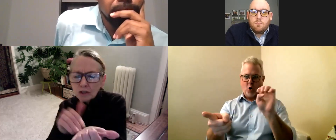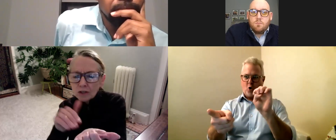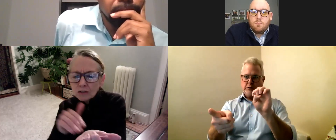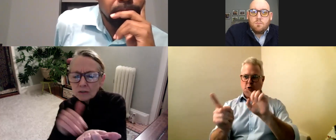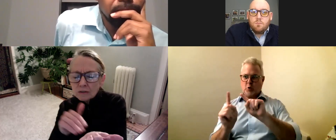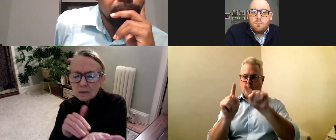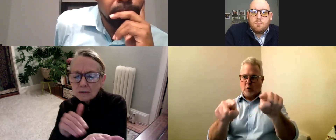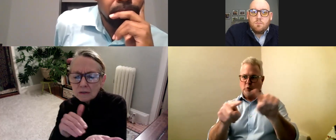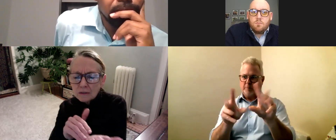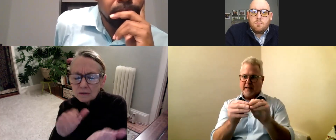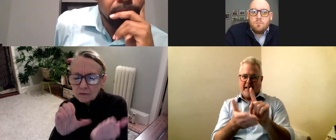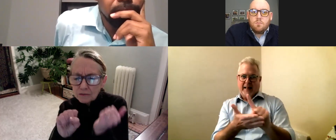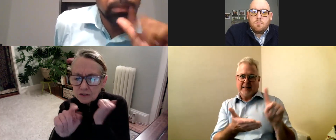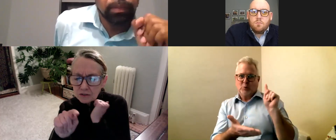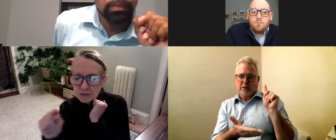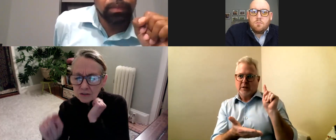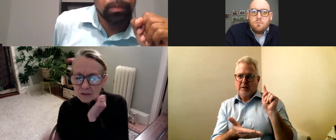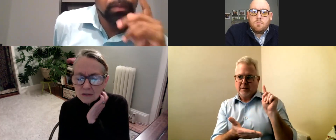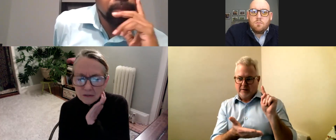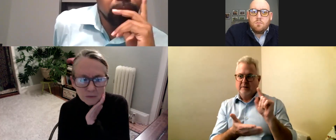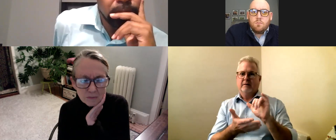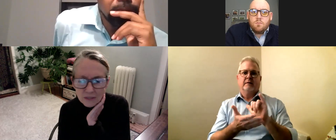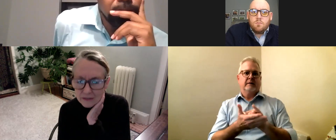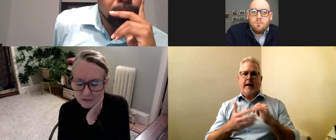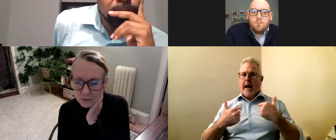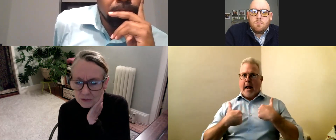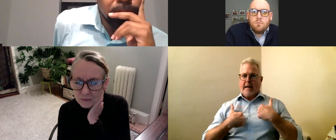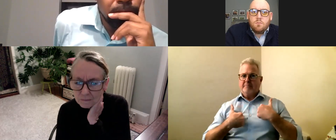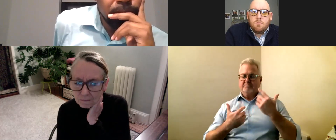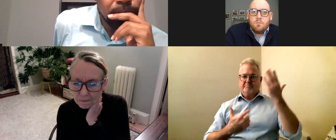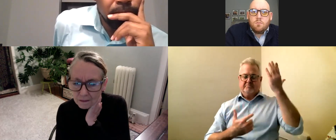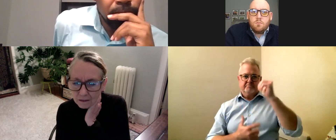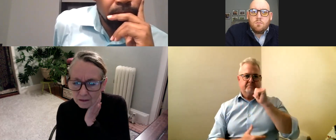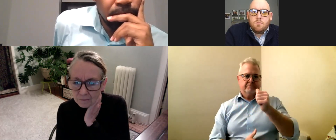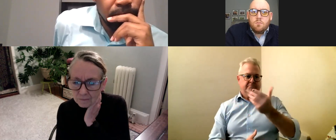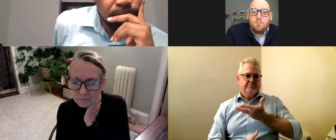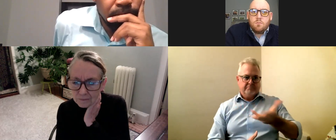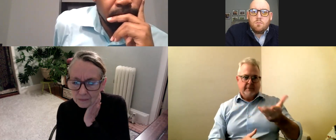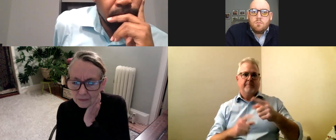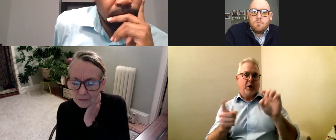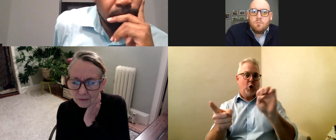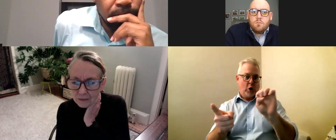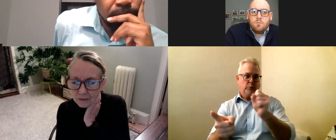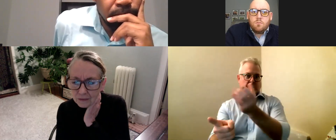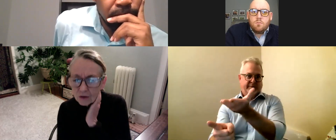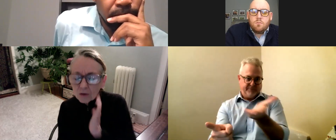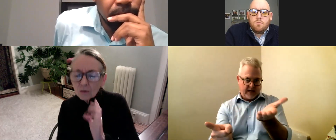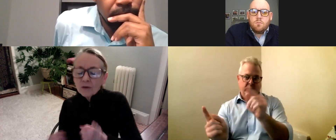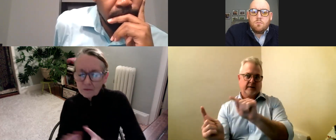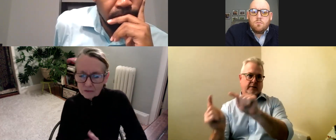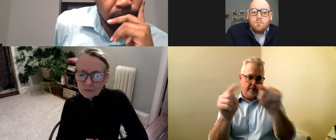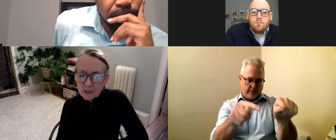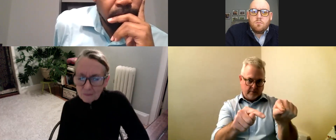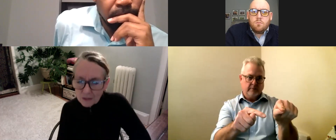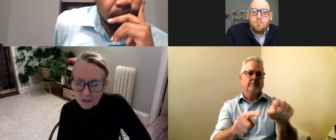which doctor? I don't know if it's Dr. Scott. There was a meeting last week. Dr. Philip Chan. Dr. Philip Chan. Oh,